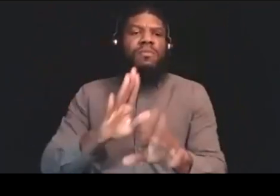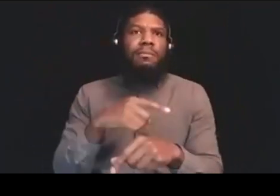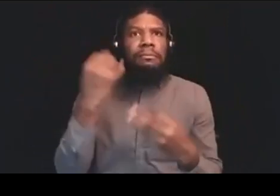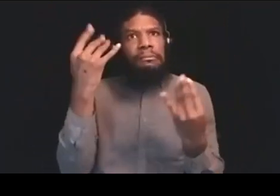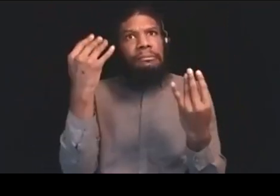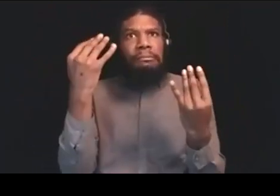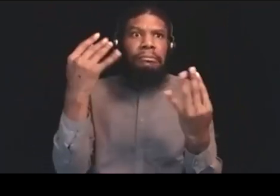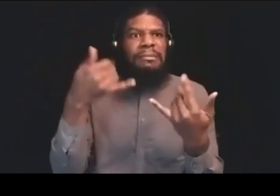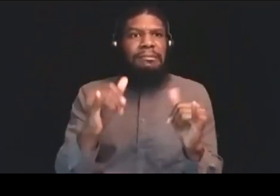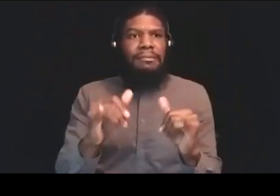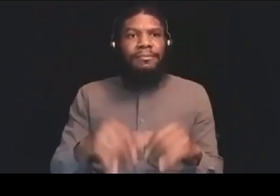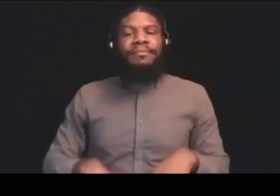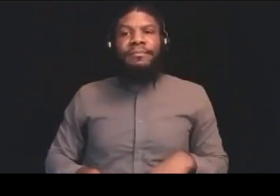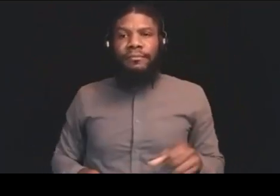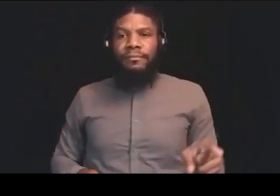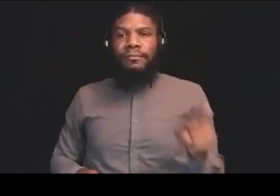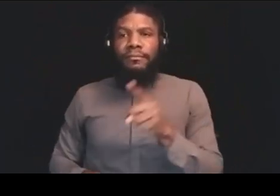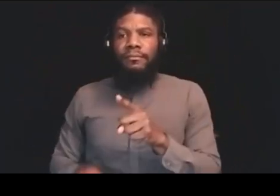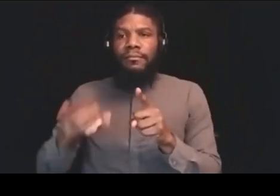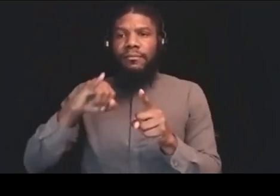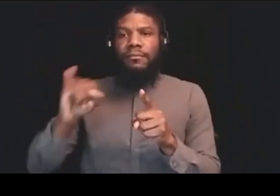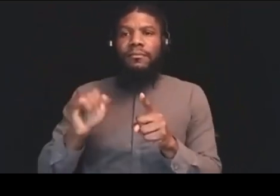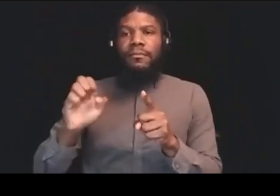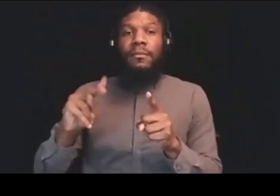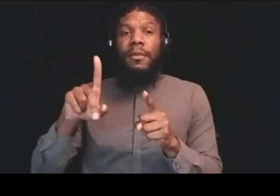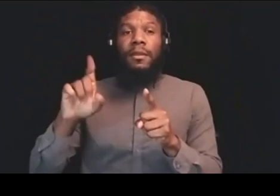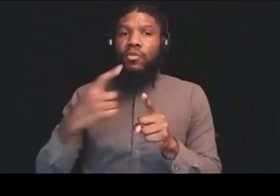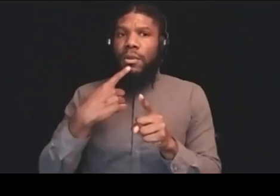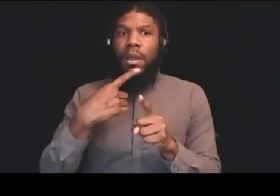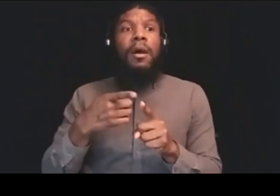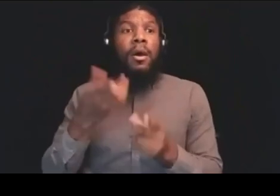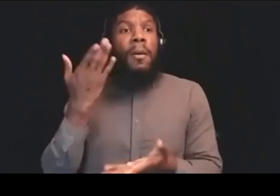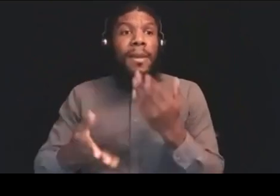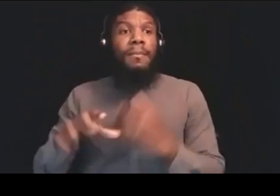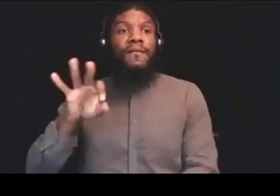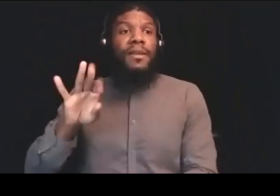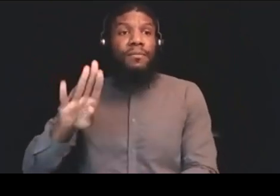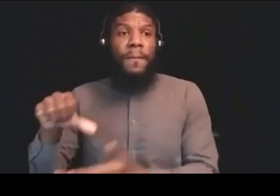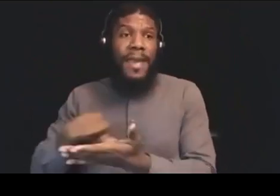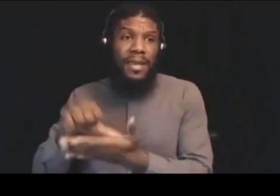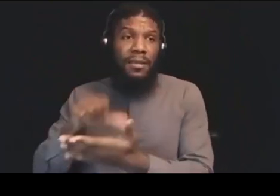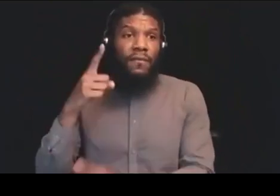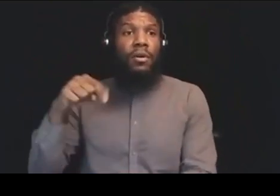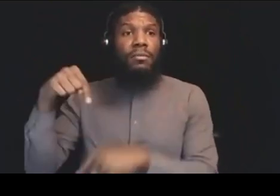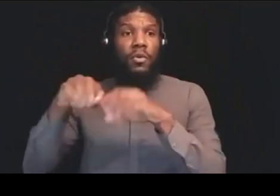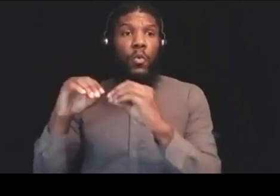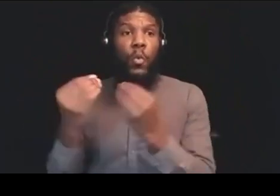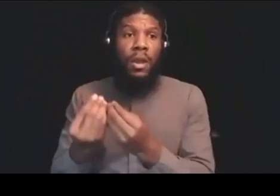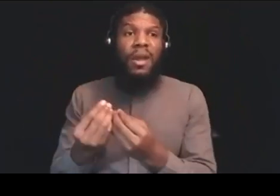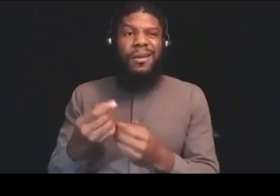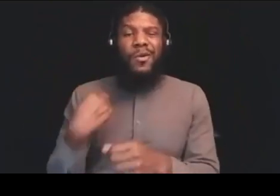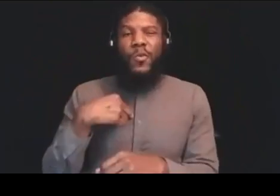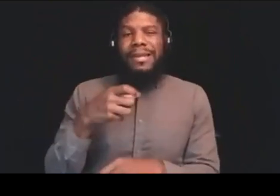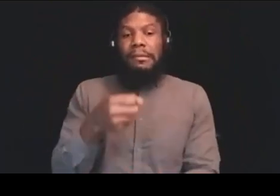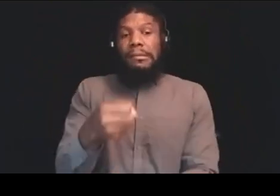Yeah, so even looking into like an OWCA Facebook page or something, again, once we have kind of a web coordinator who can kind of